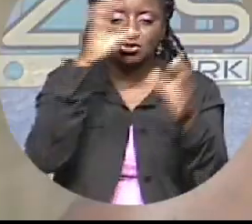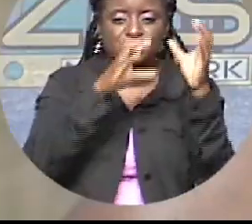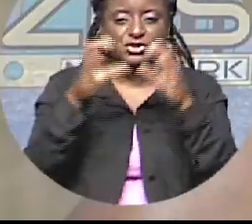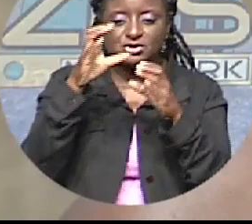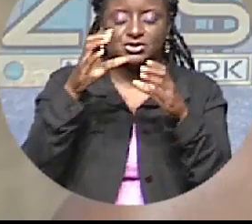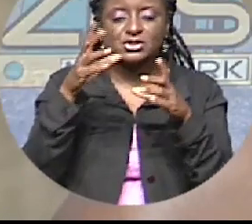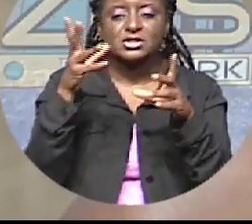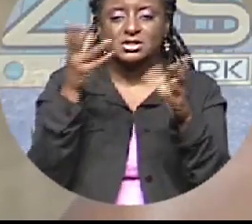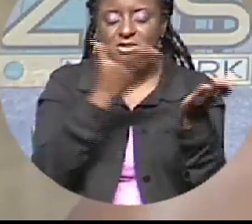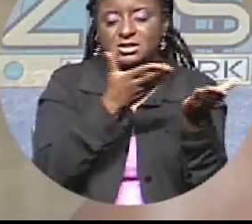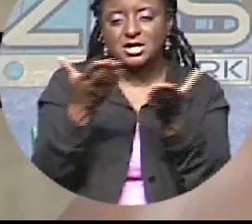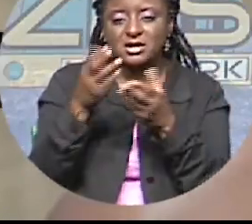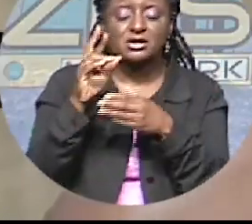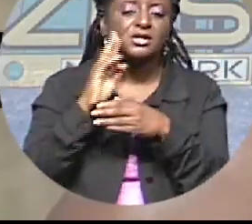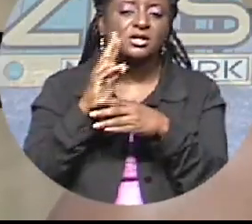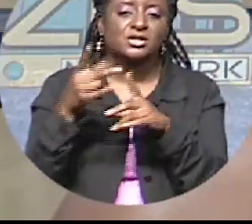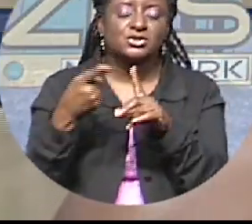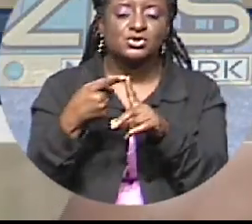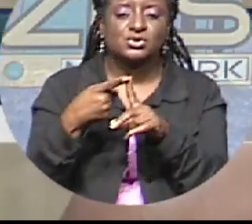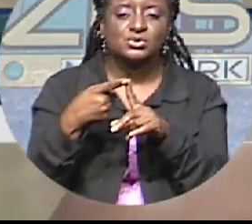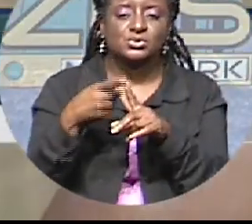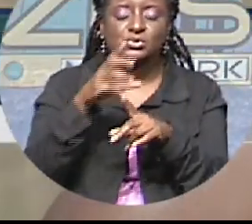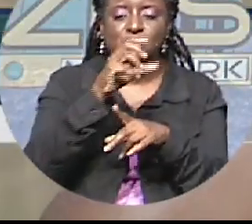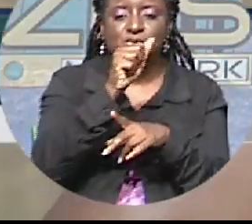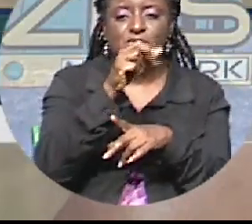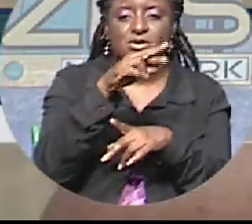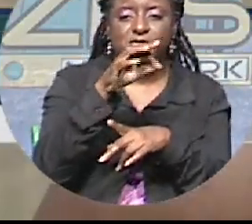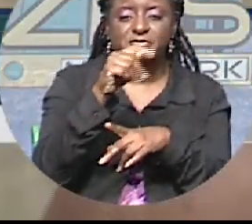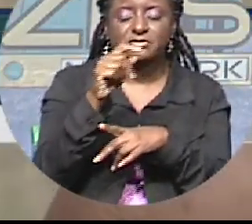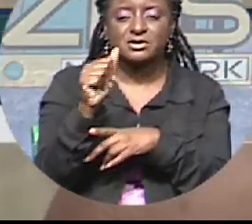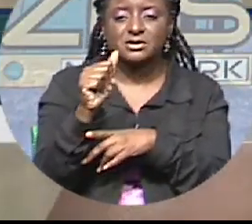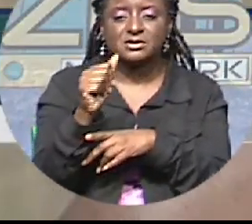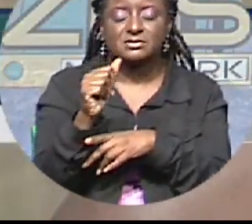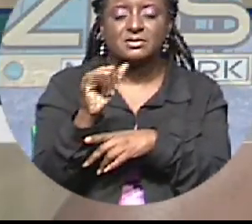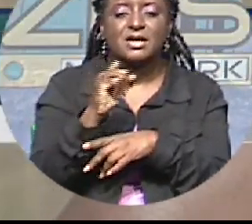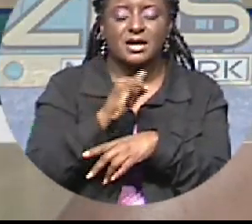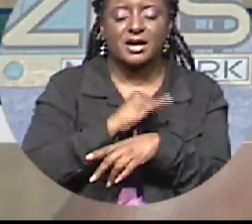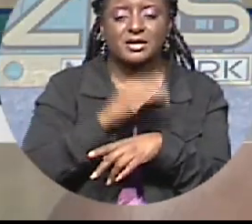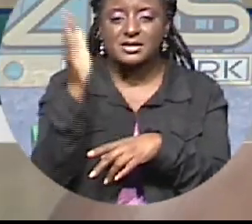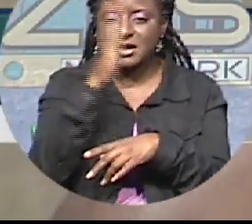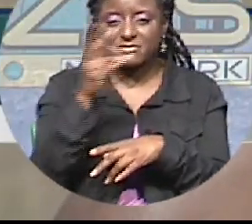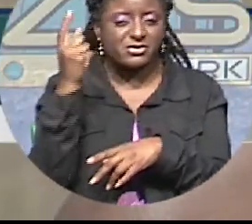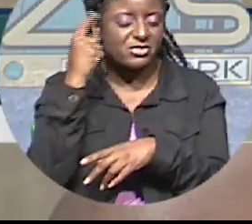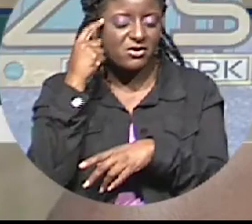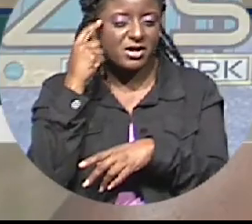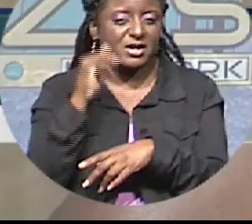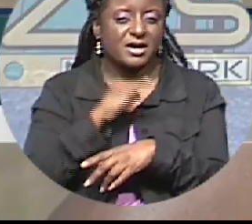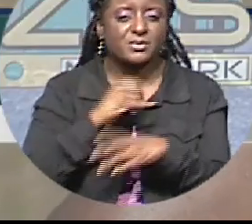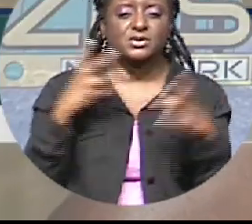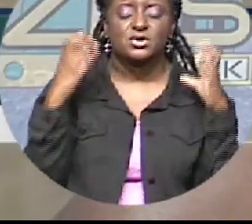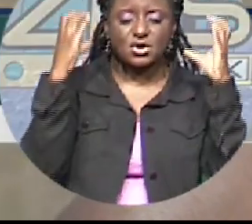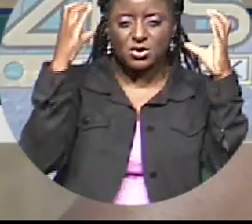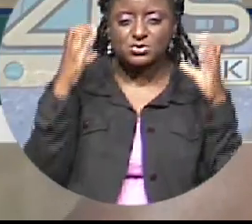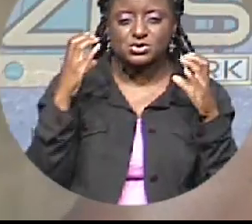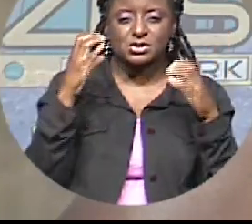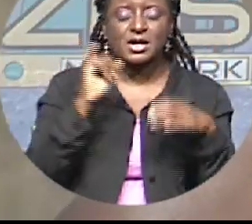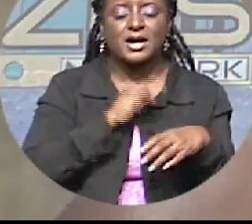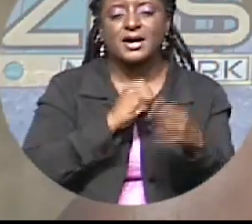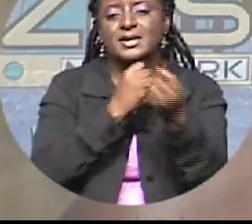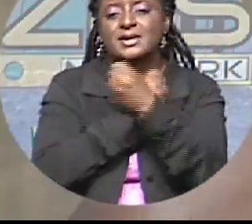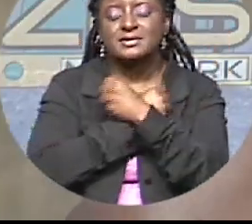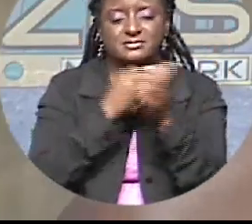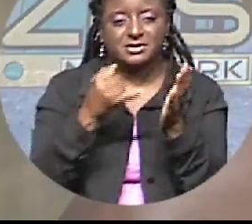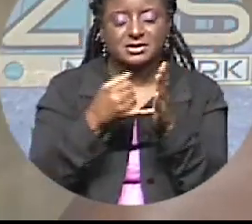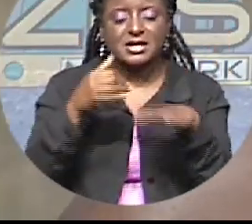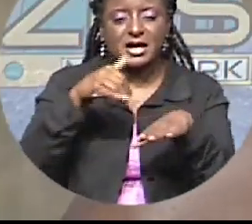It's a privilege and honor. I never thought I would be actually coaching, but I'm actually loving it. I'm at the University of Houston, and thanks to Coach